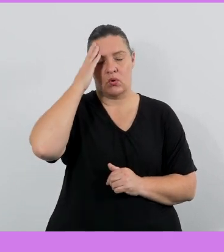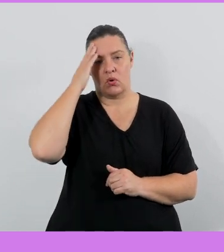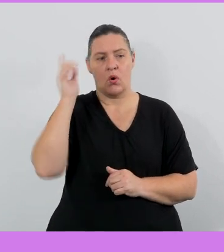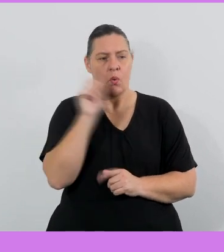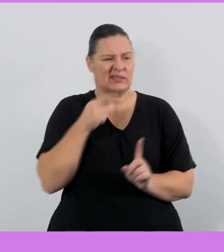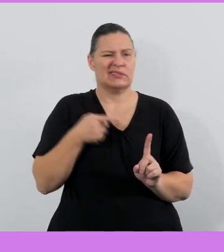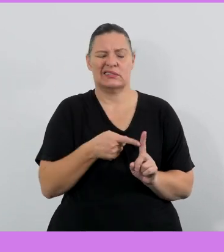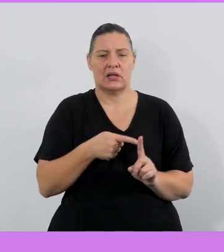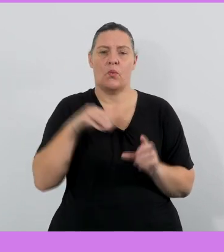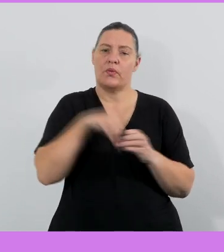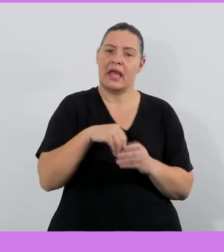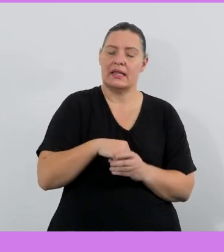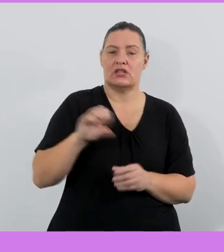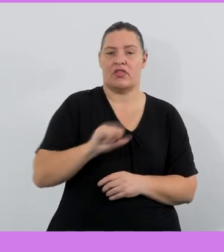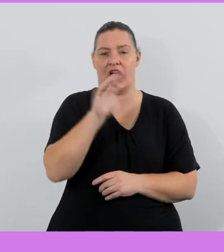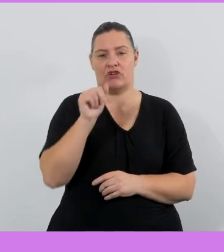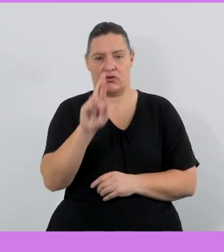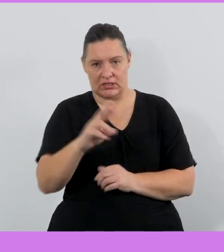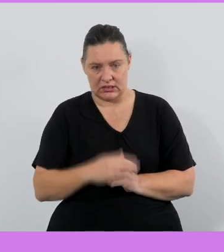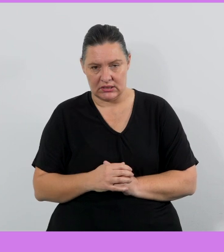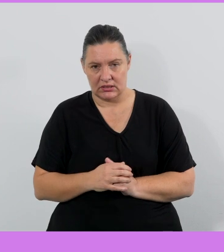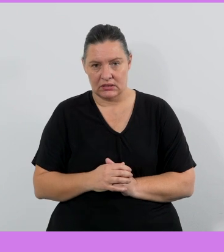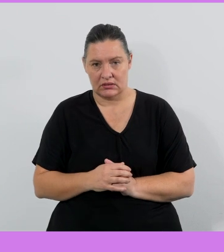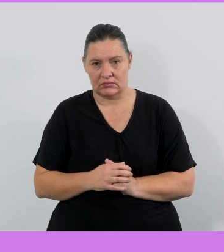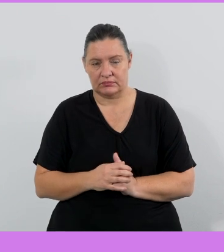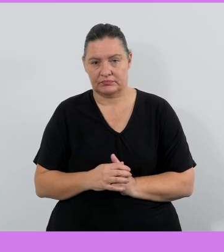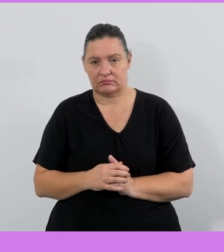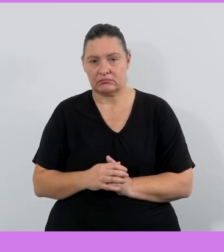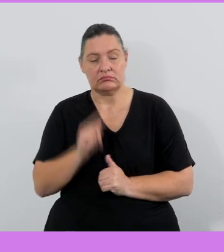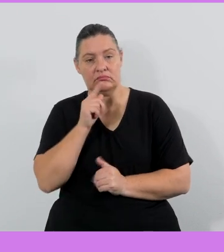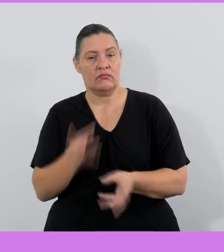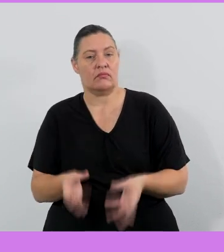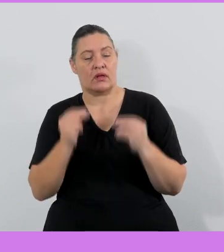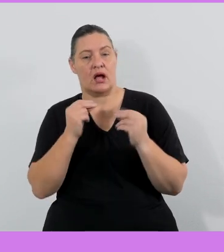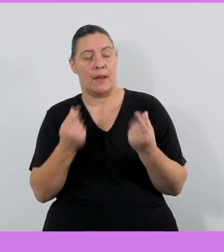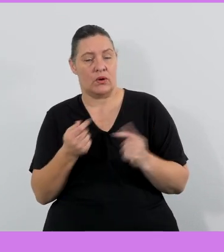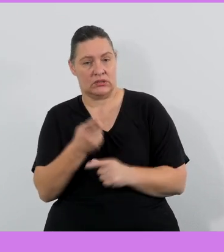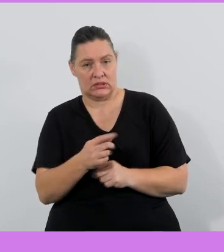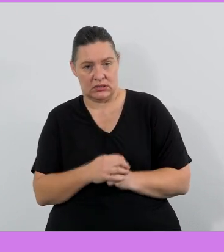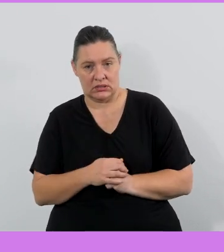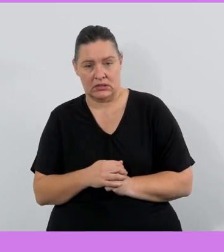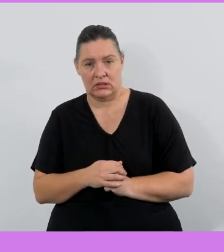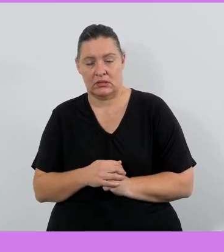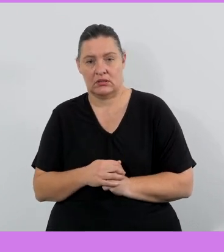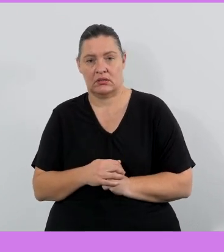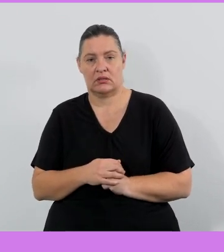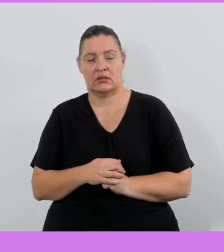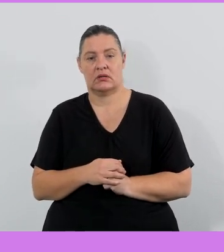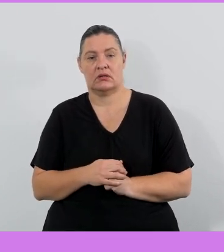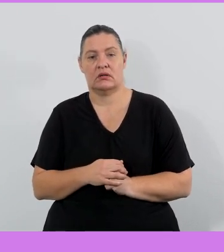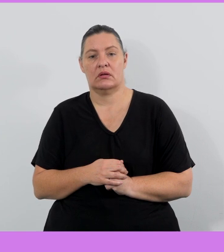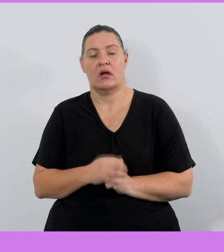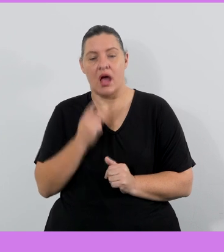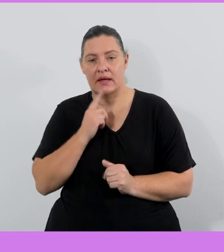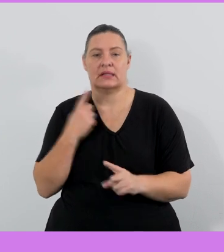what will that be in South African rand. Okay. So therefore you take this amount, this rate of the price